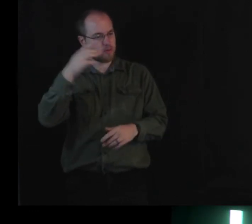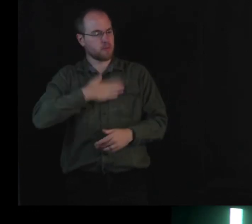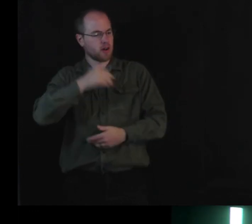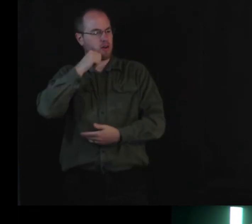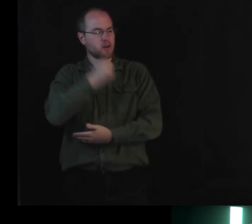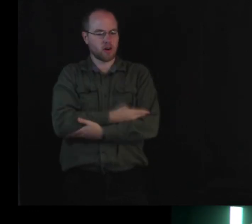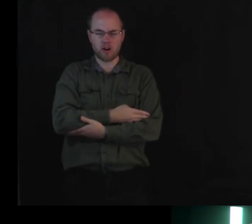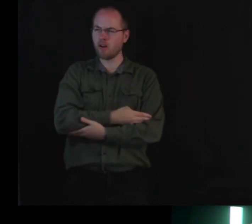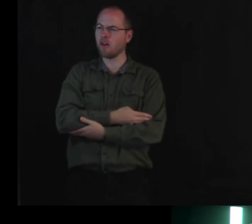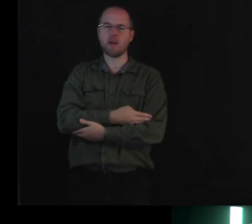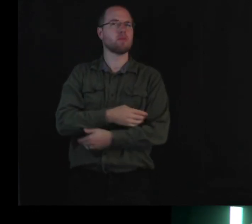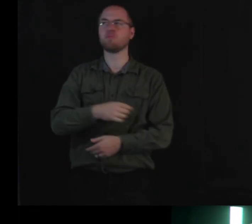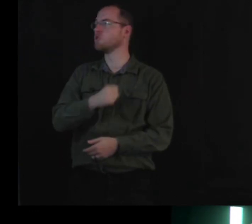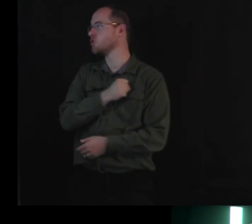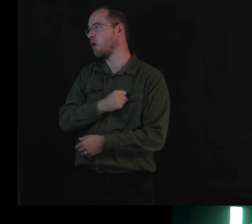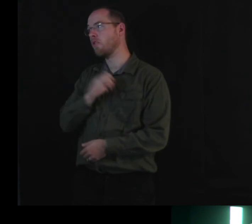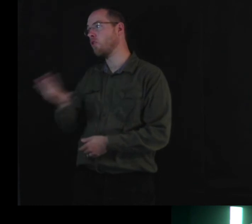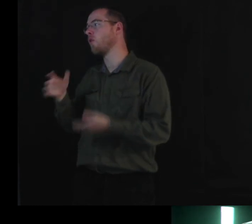Fuck you.